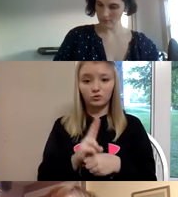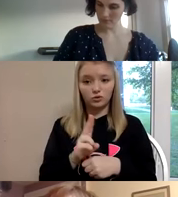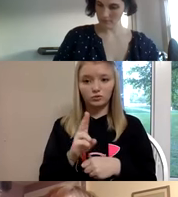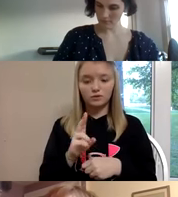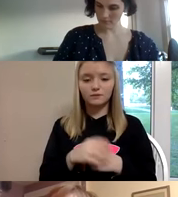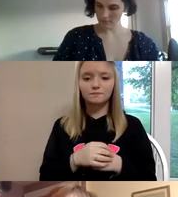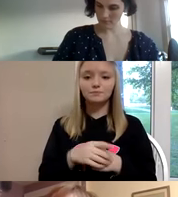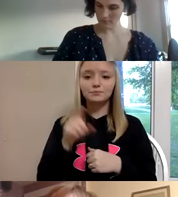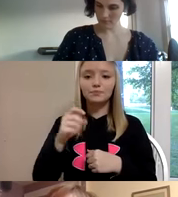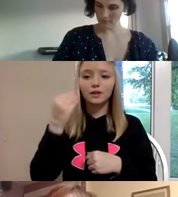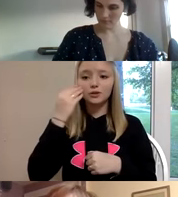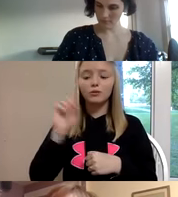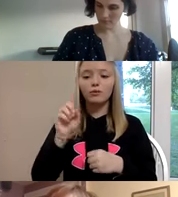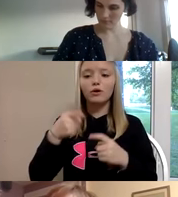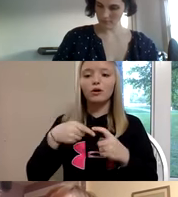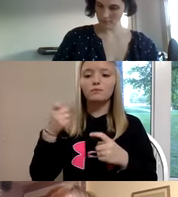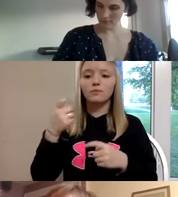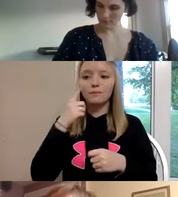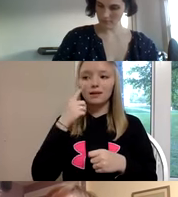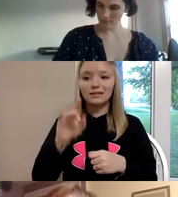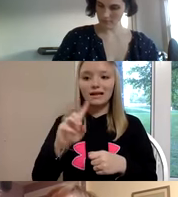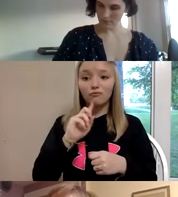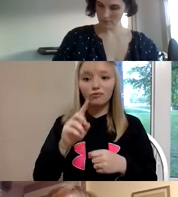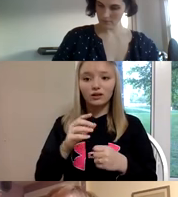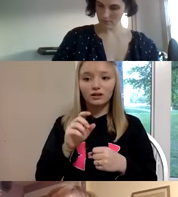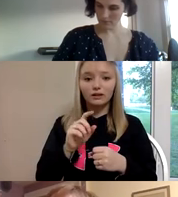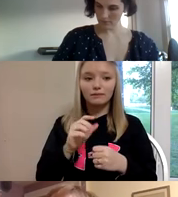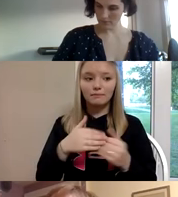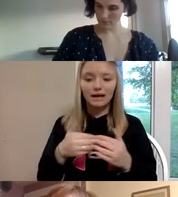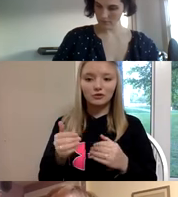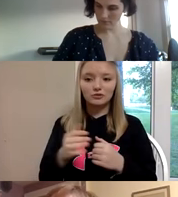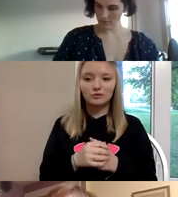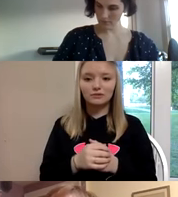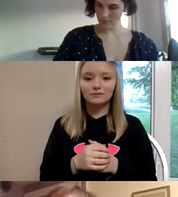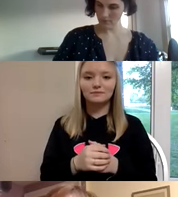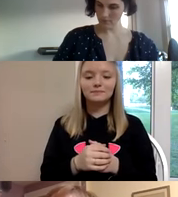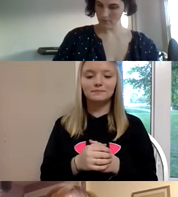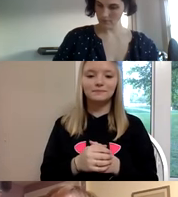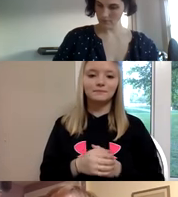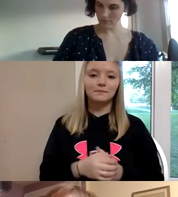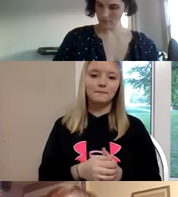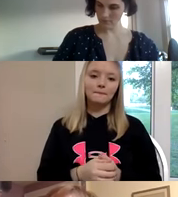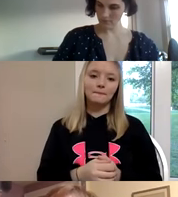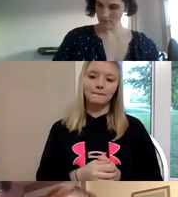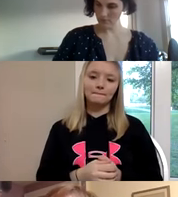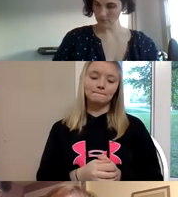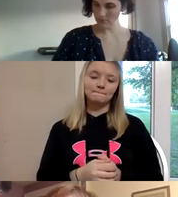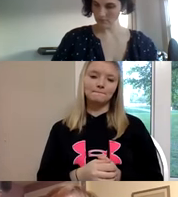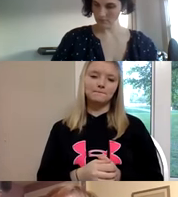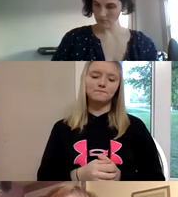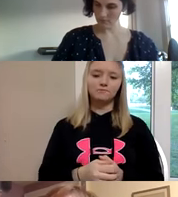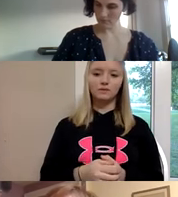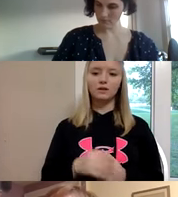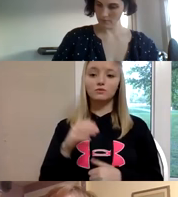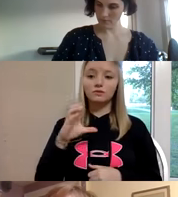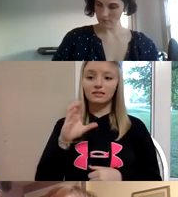to know where it comes from, because that matters, like big time, it matters. So CBD, if